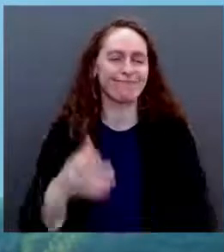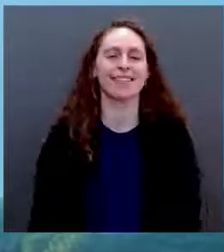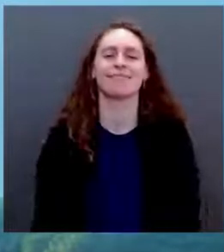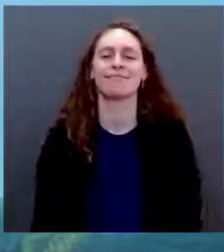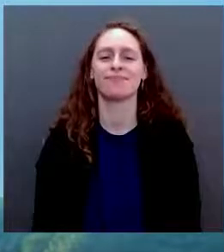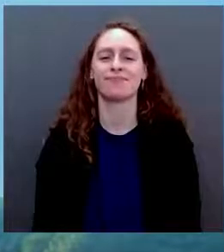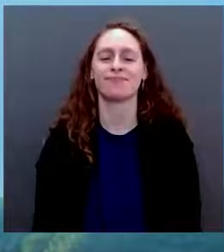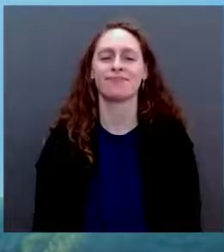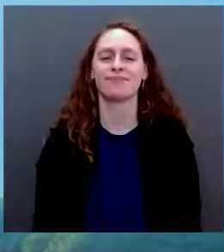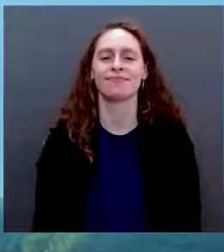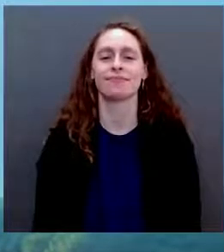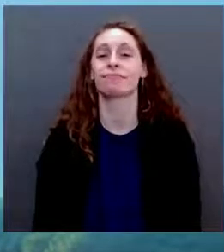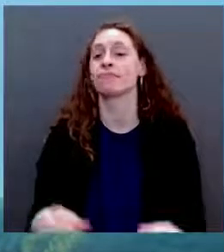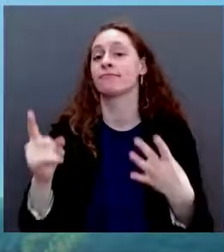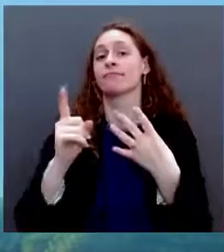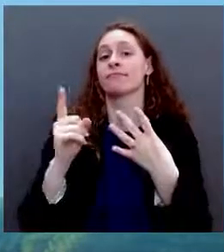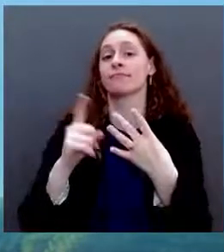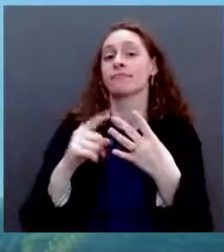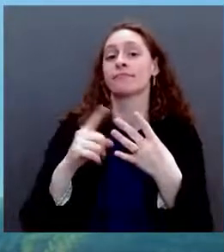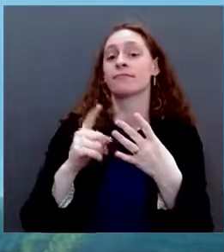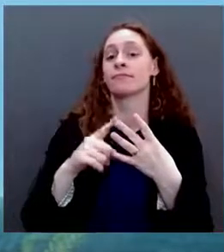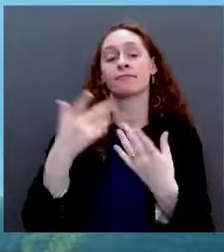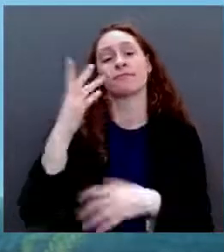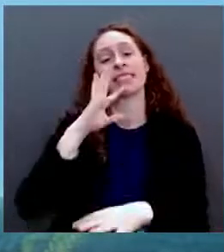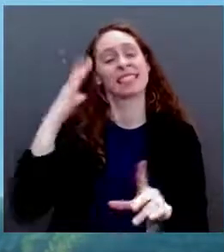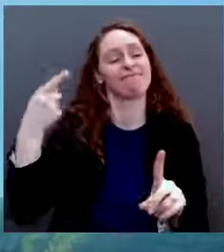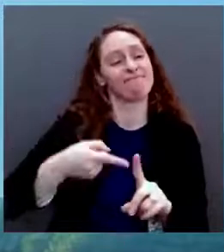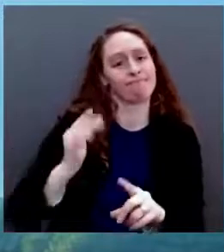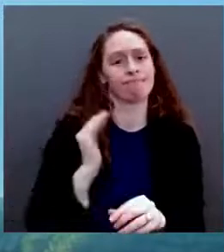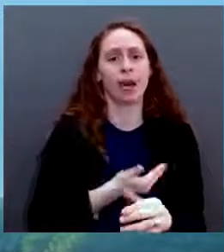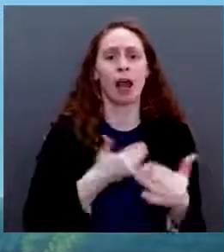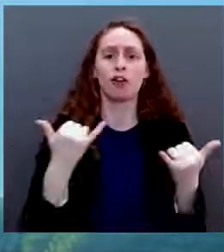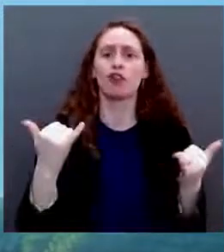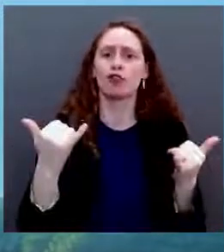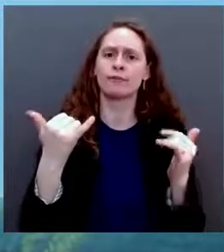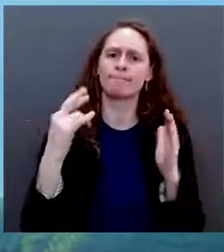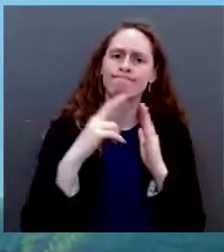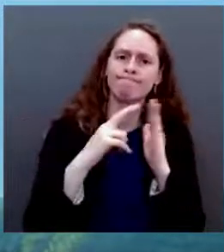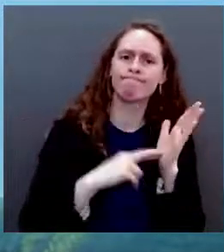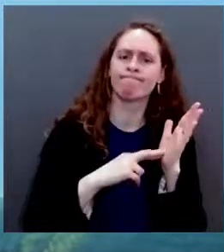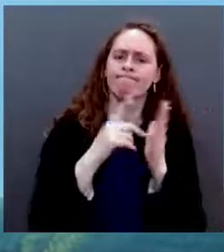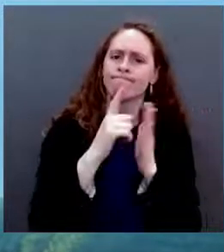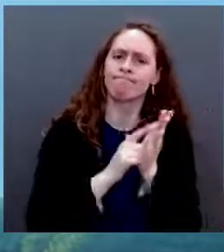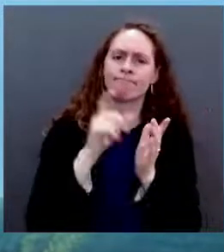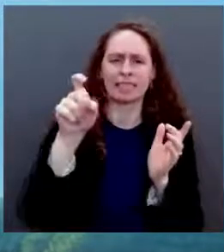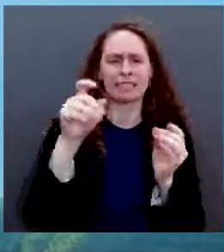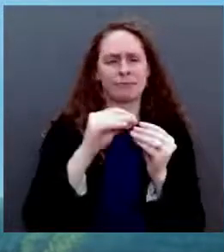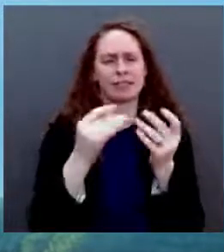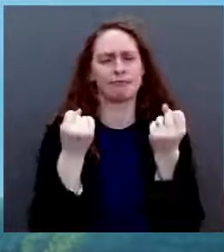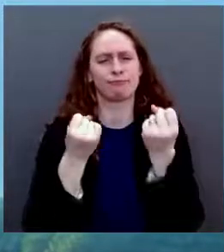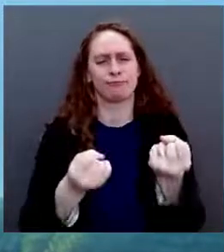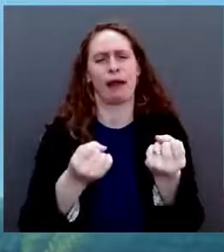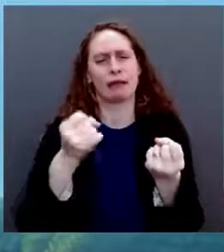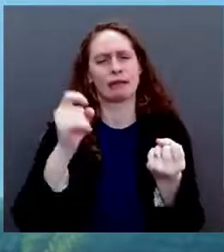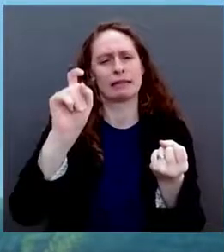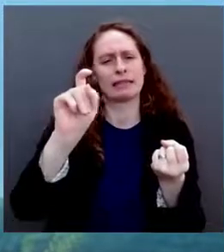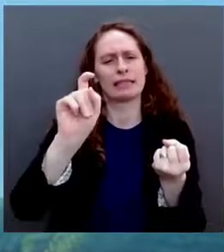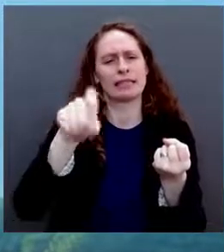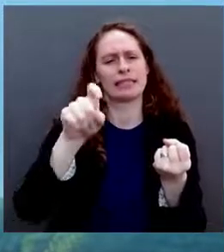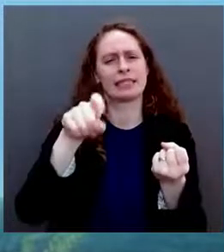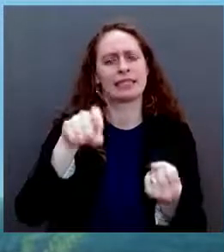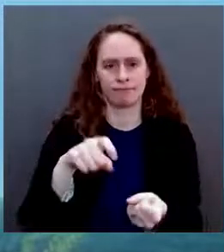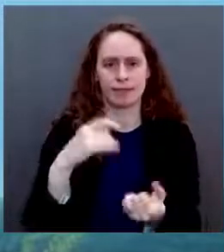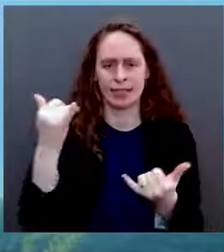example, the Department of Agriculture is rewriting the rules under the Packers and Stockyard Act, which was a law back